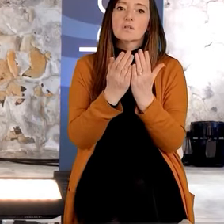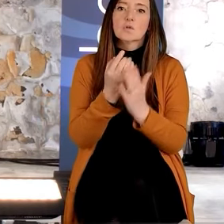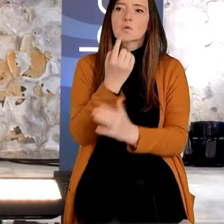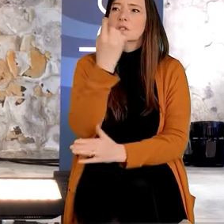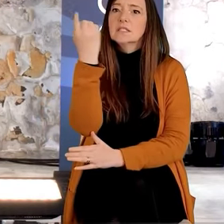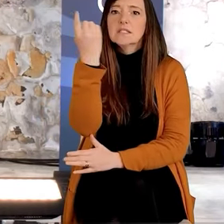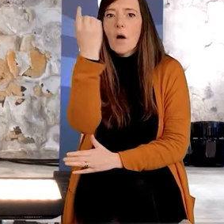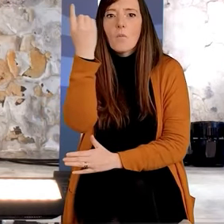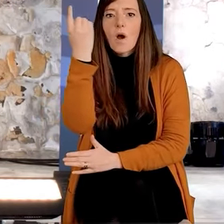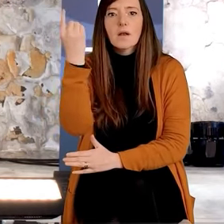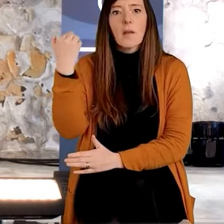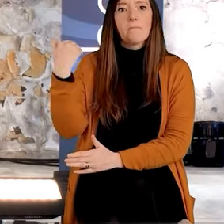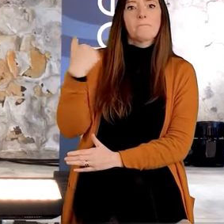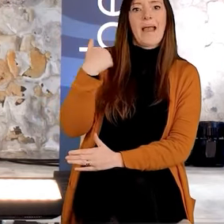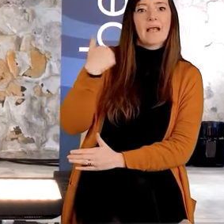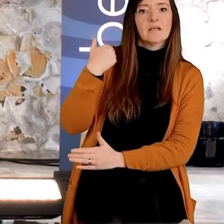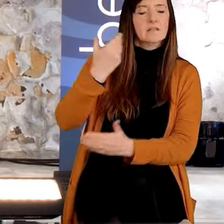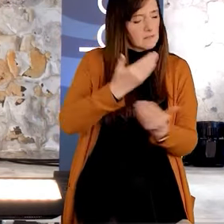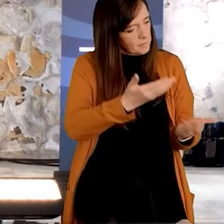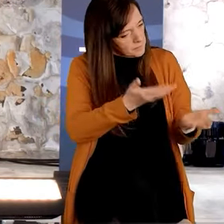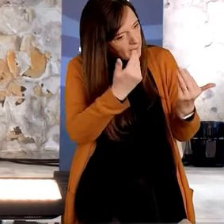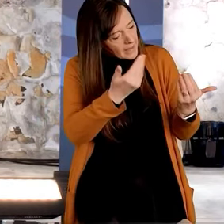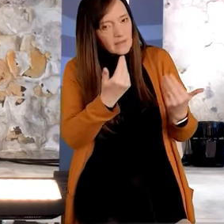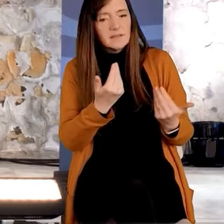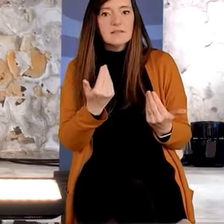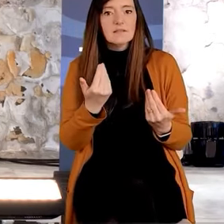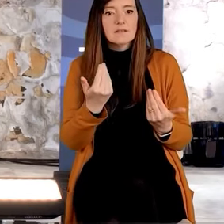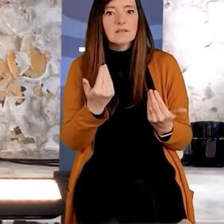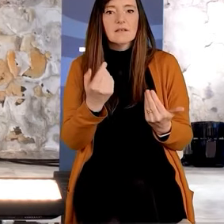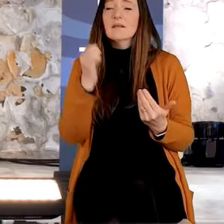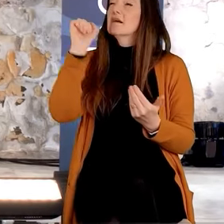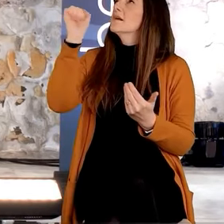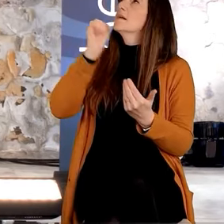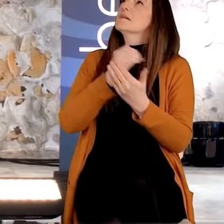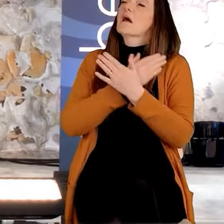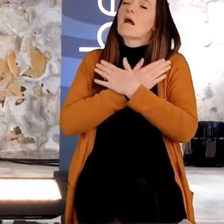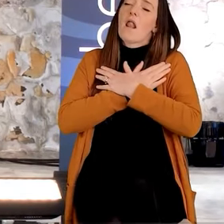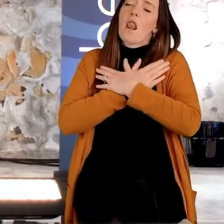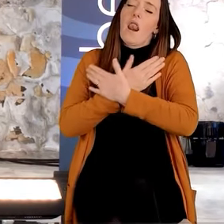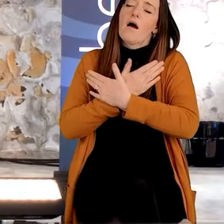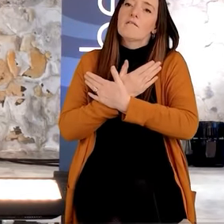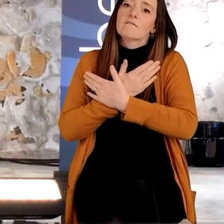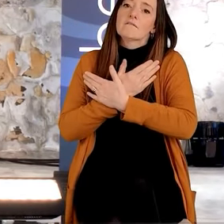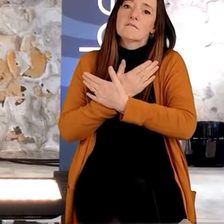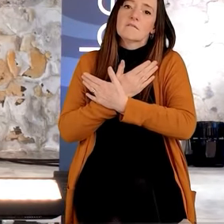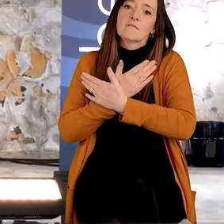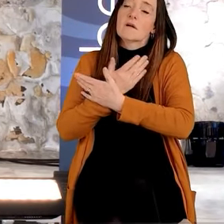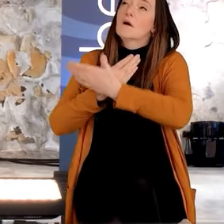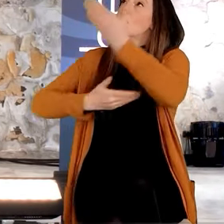that's the Bible truth, that there is a God who beckons and who has abundant,